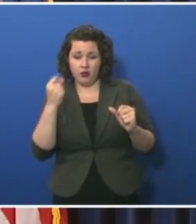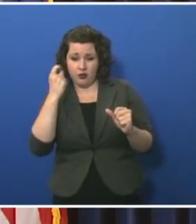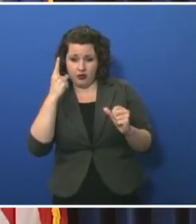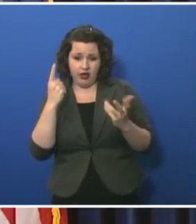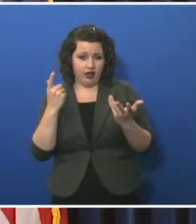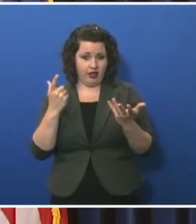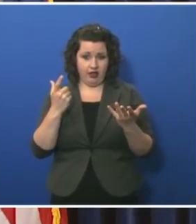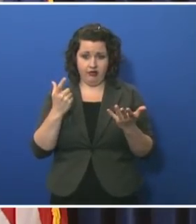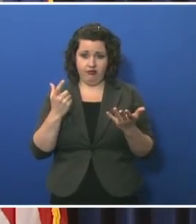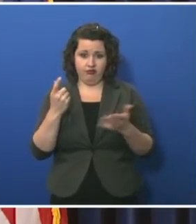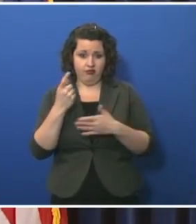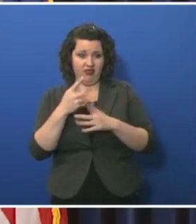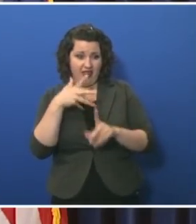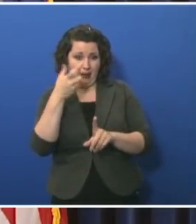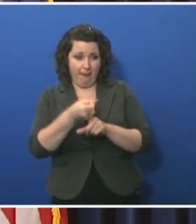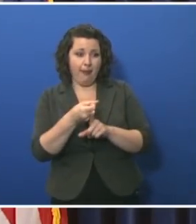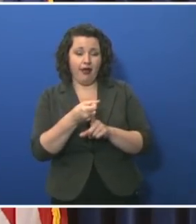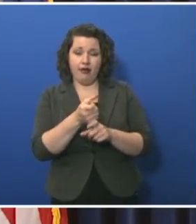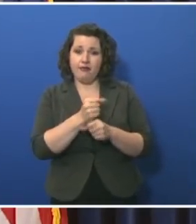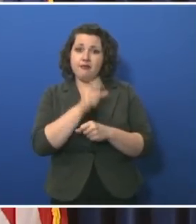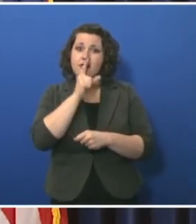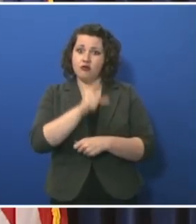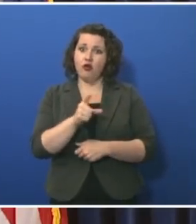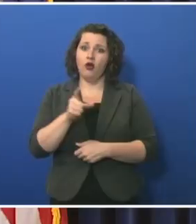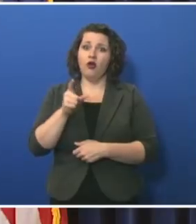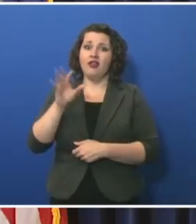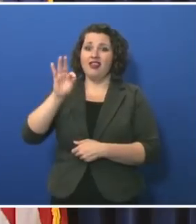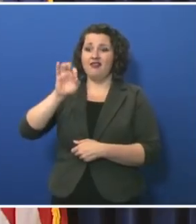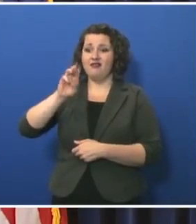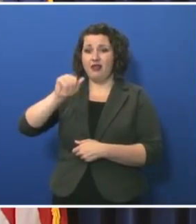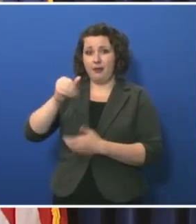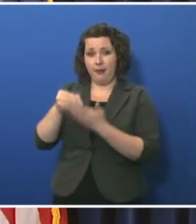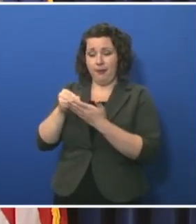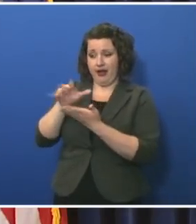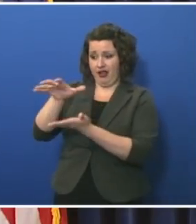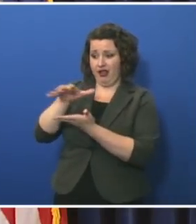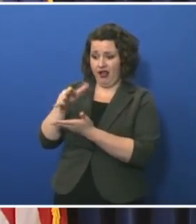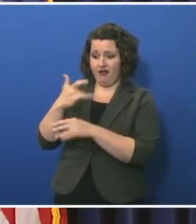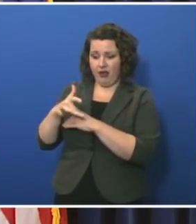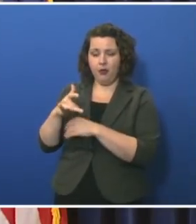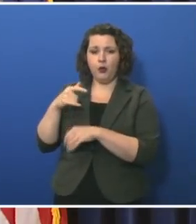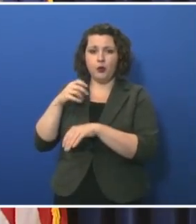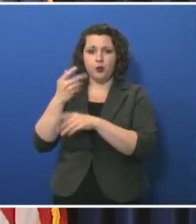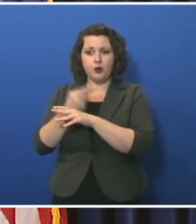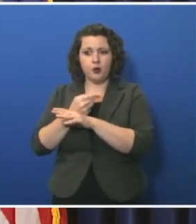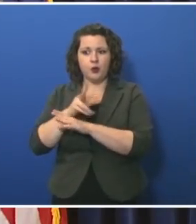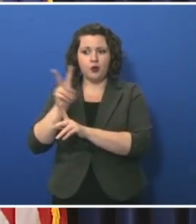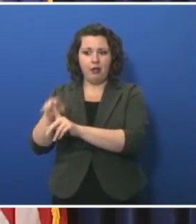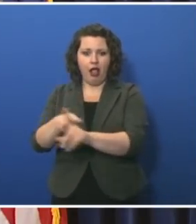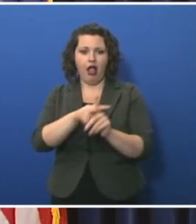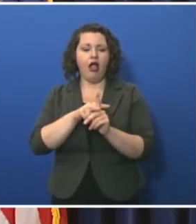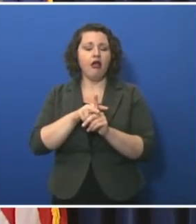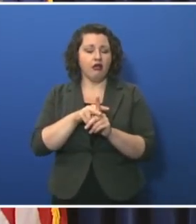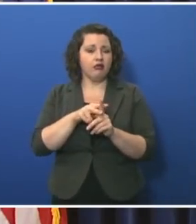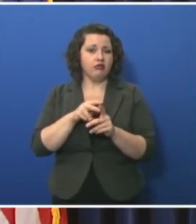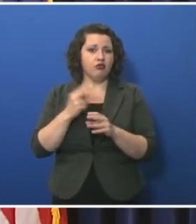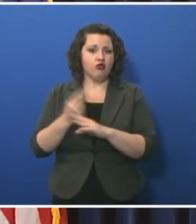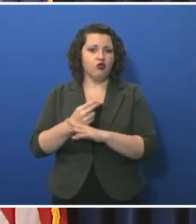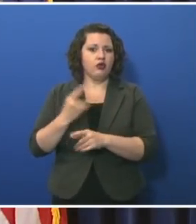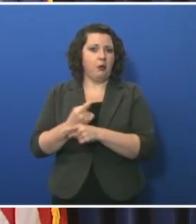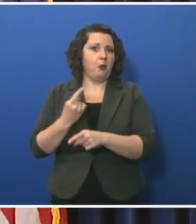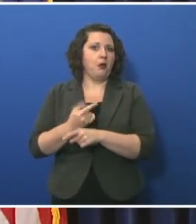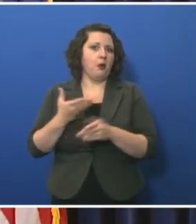and the impact, to make sure that we're using the FEMA dollars that are available, to make sure that we utilize